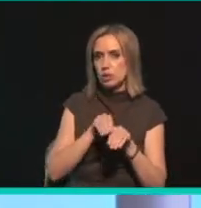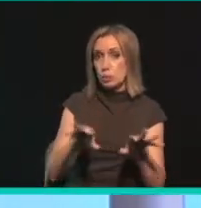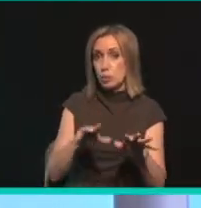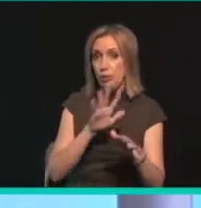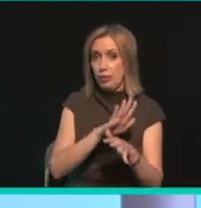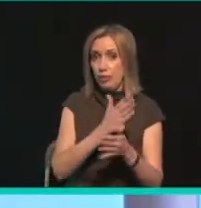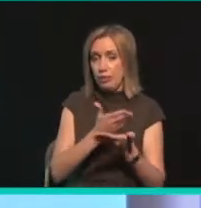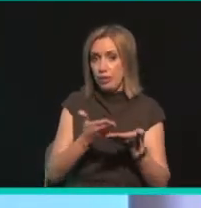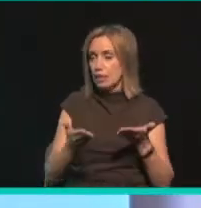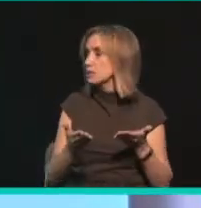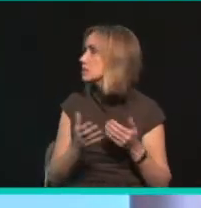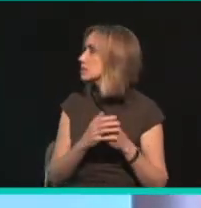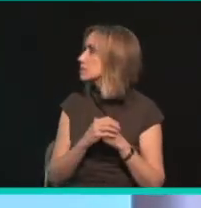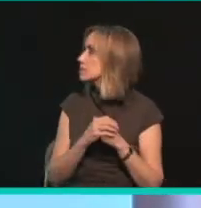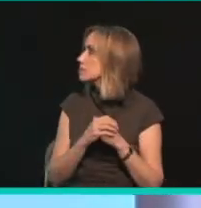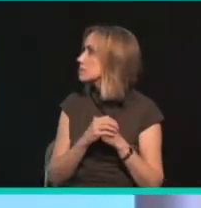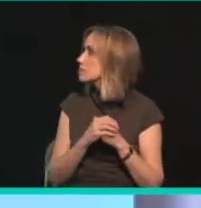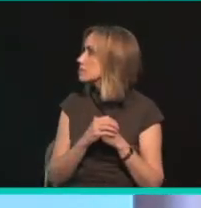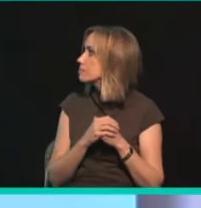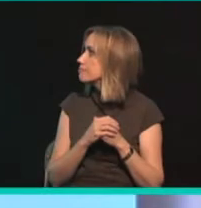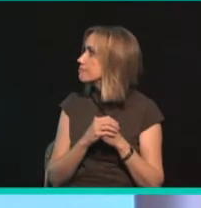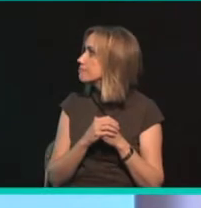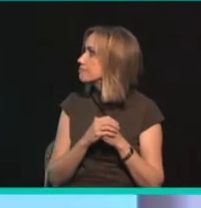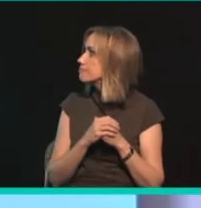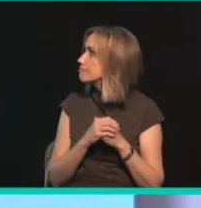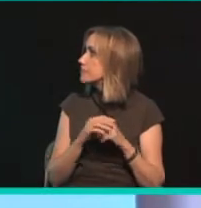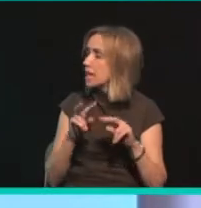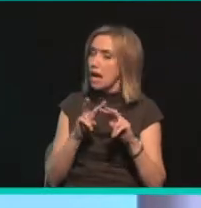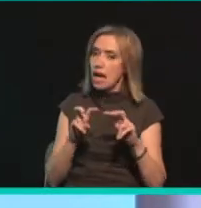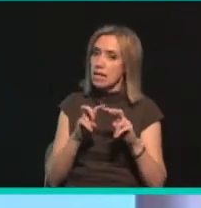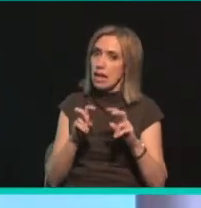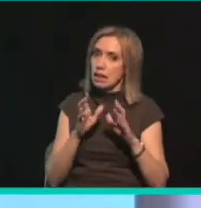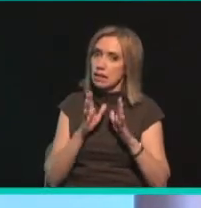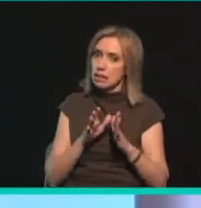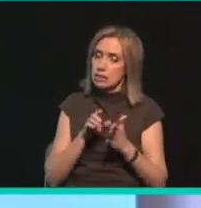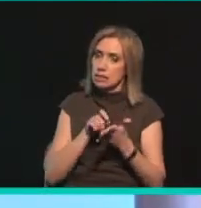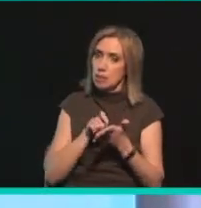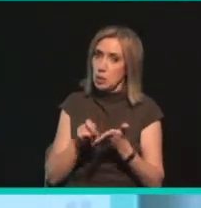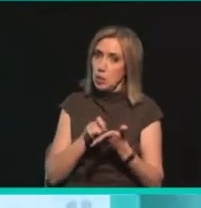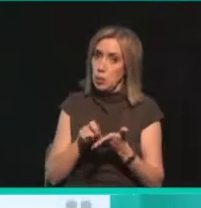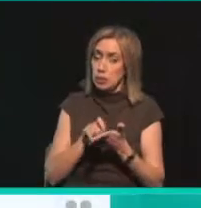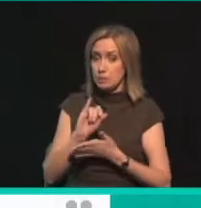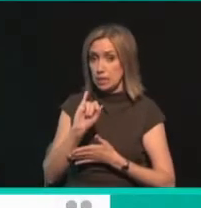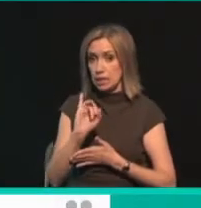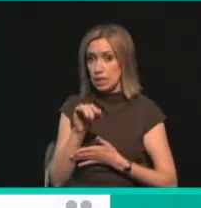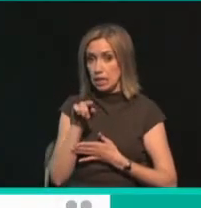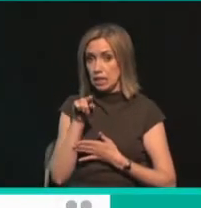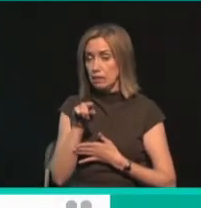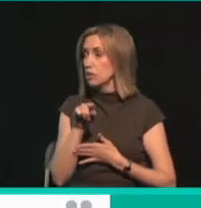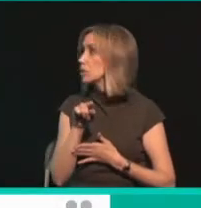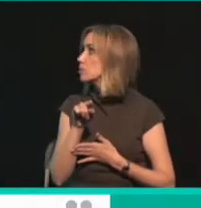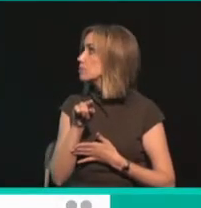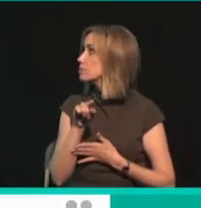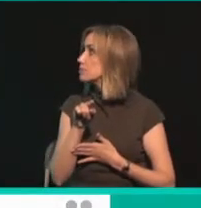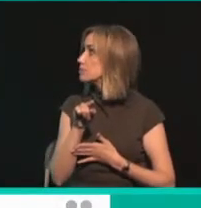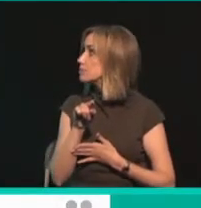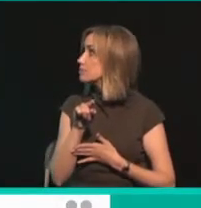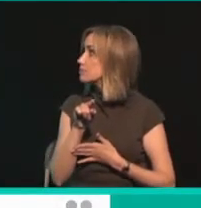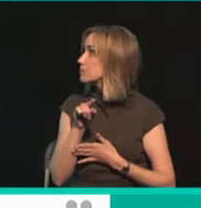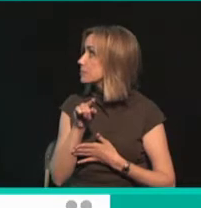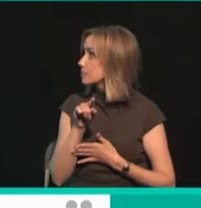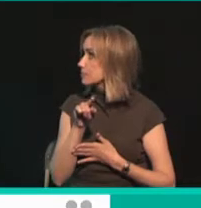A senior statistical analyst actually wrote, if you can't get insights until